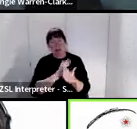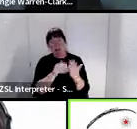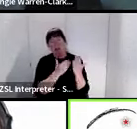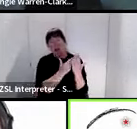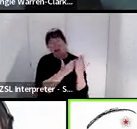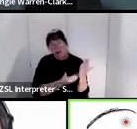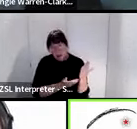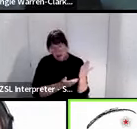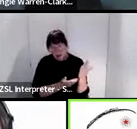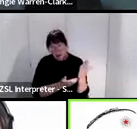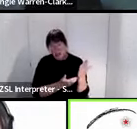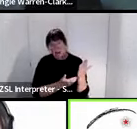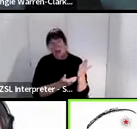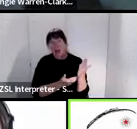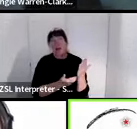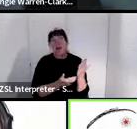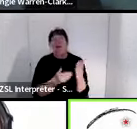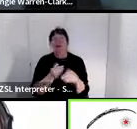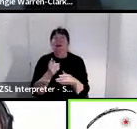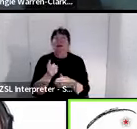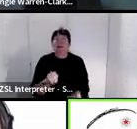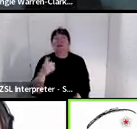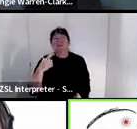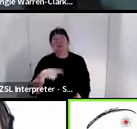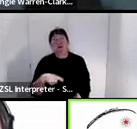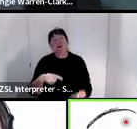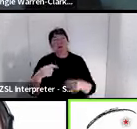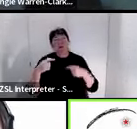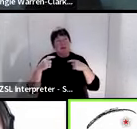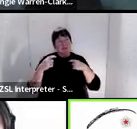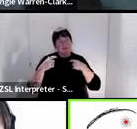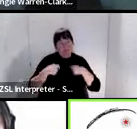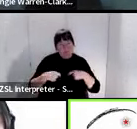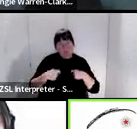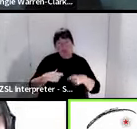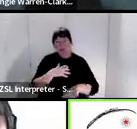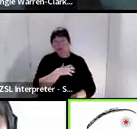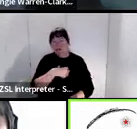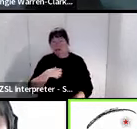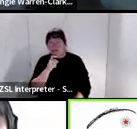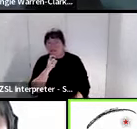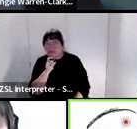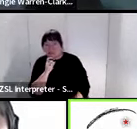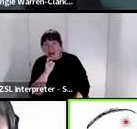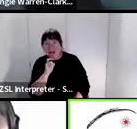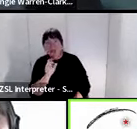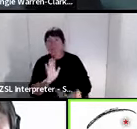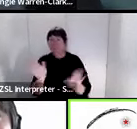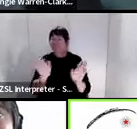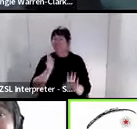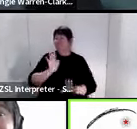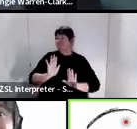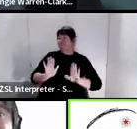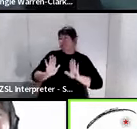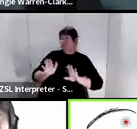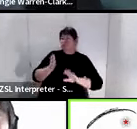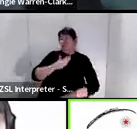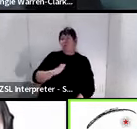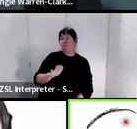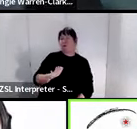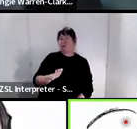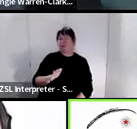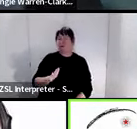actually ministries and government workers in there that did not want to do this work. And that is